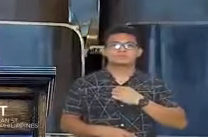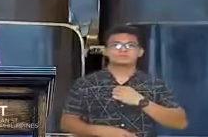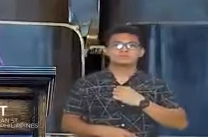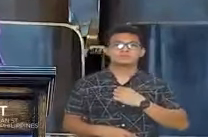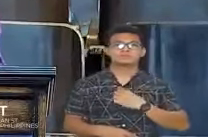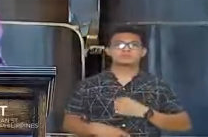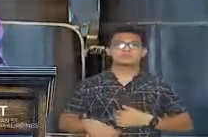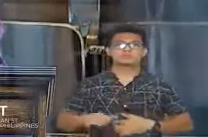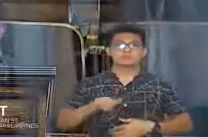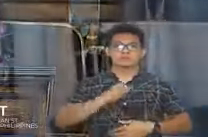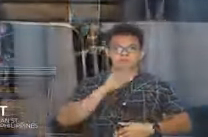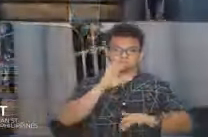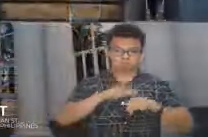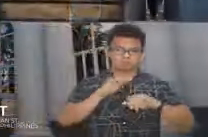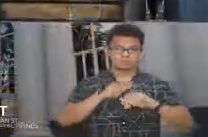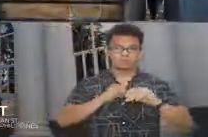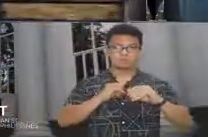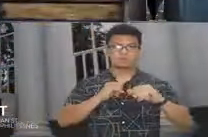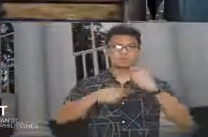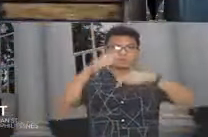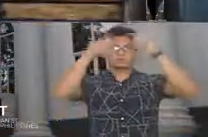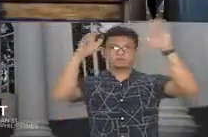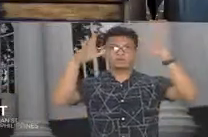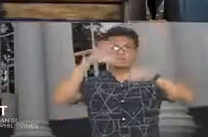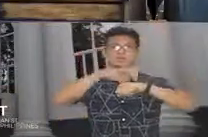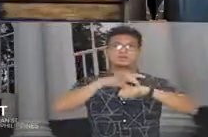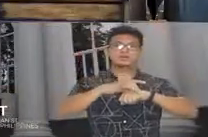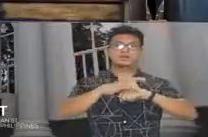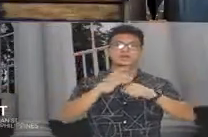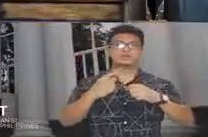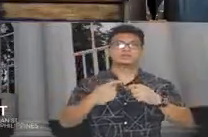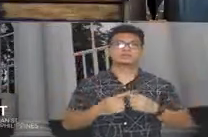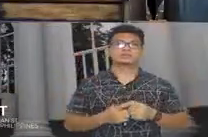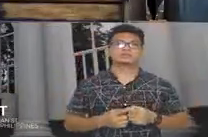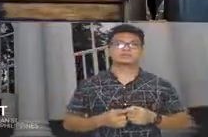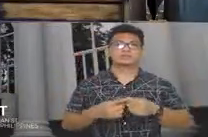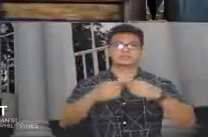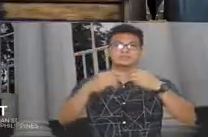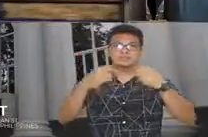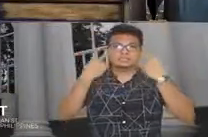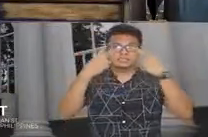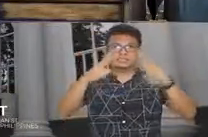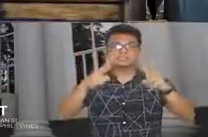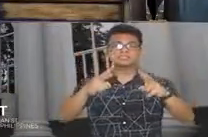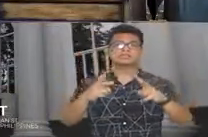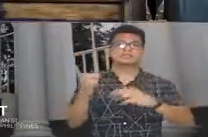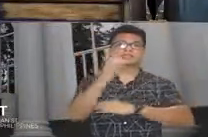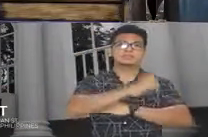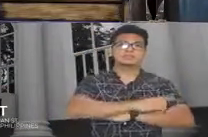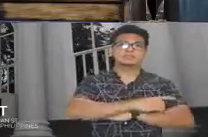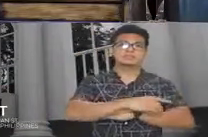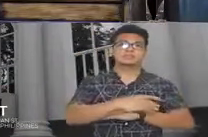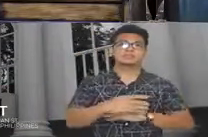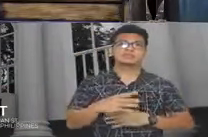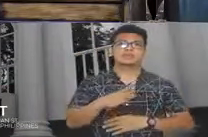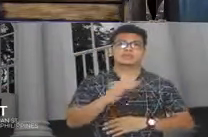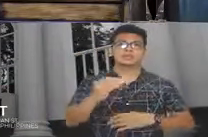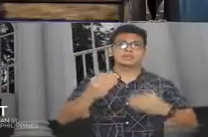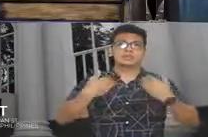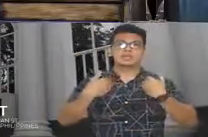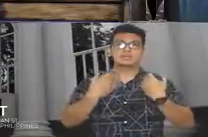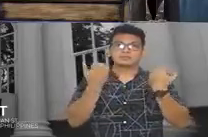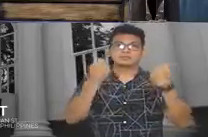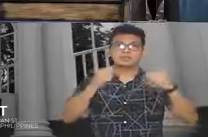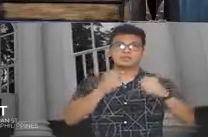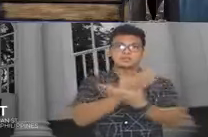Go. I call heaven and earth to record this day against you, that I have set before you